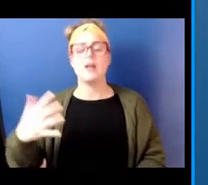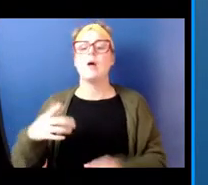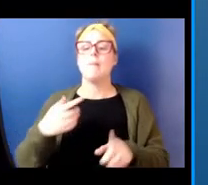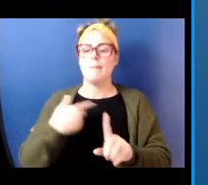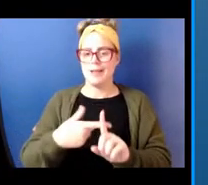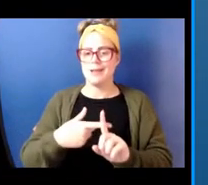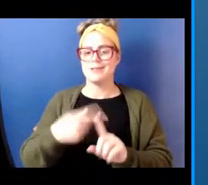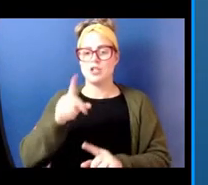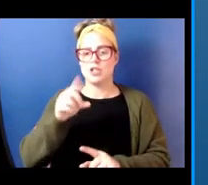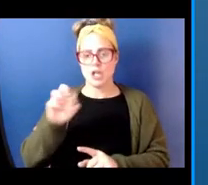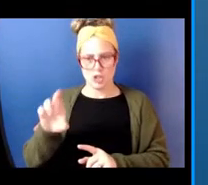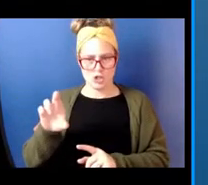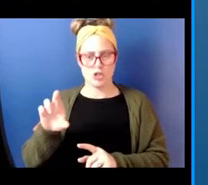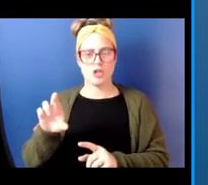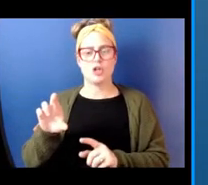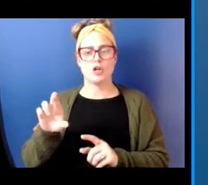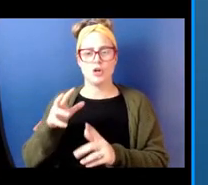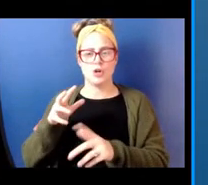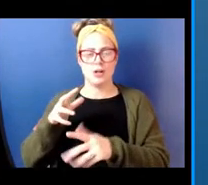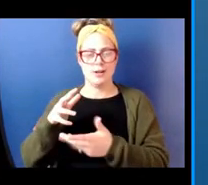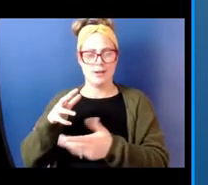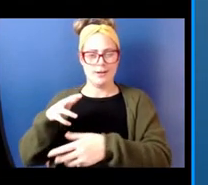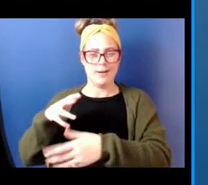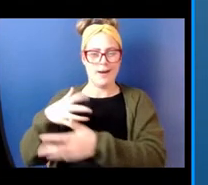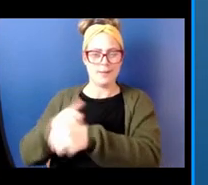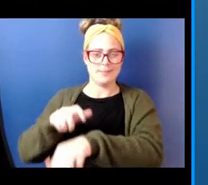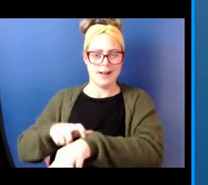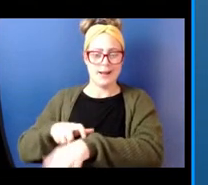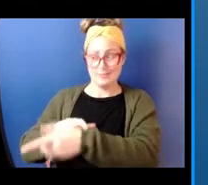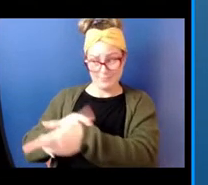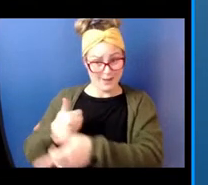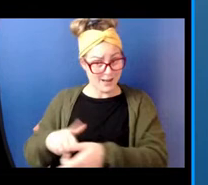six are there any questions or discussion